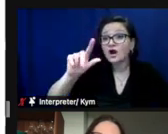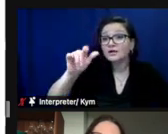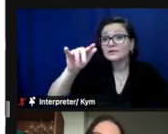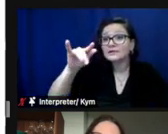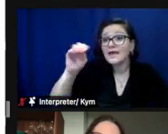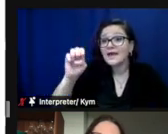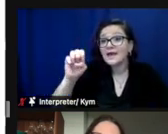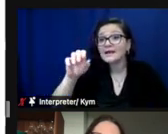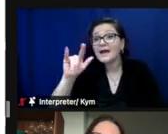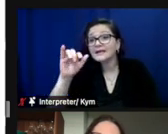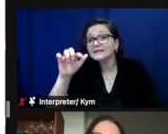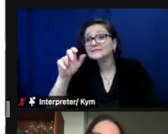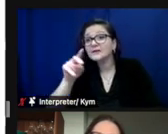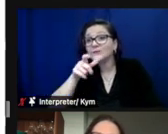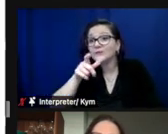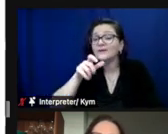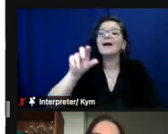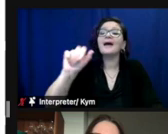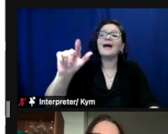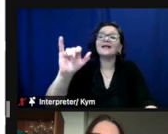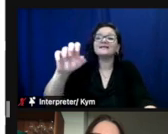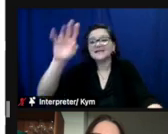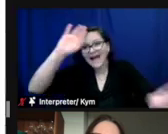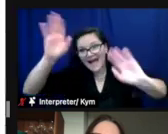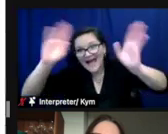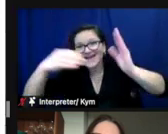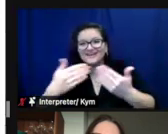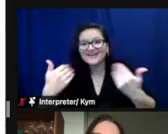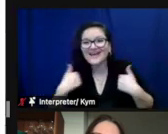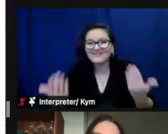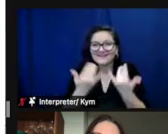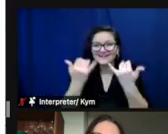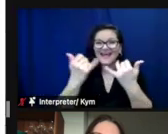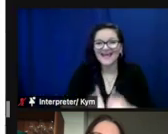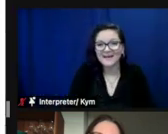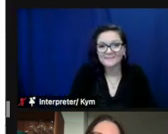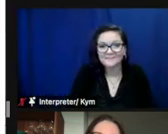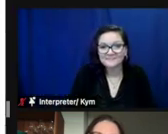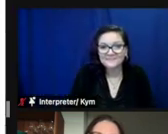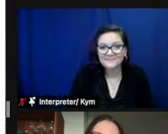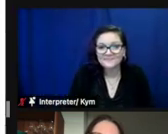Allison? Allison. Hi, Allison, it's good to have you on the call.